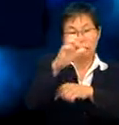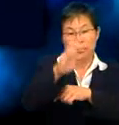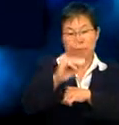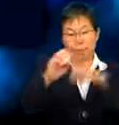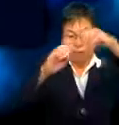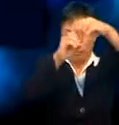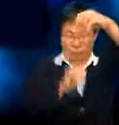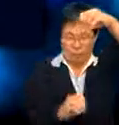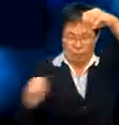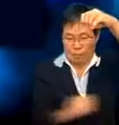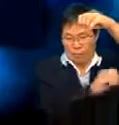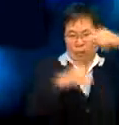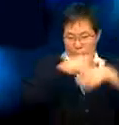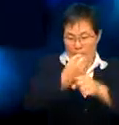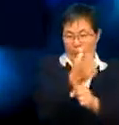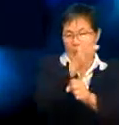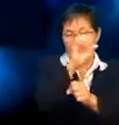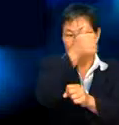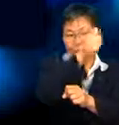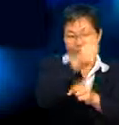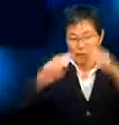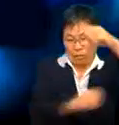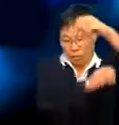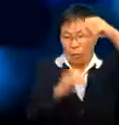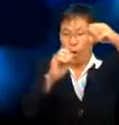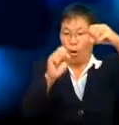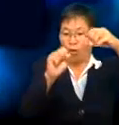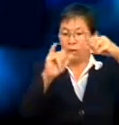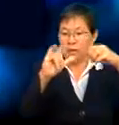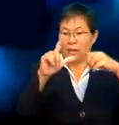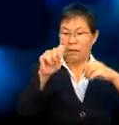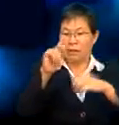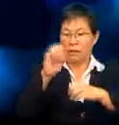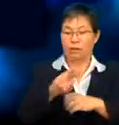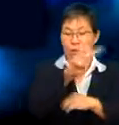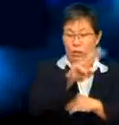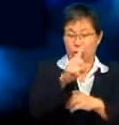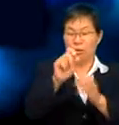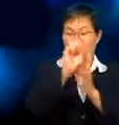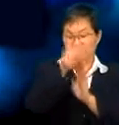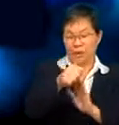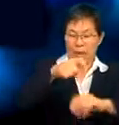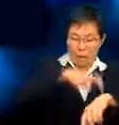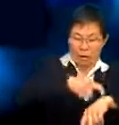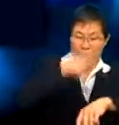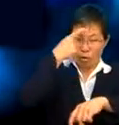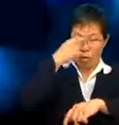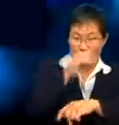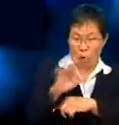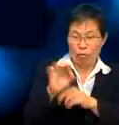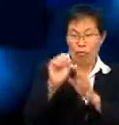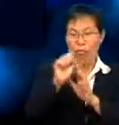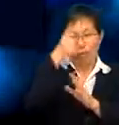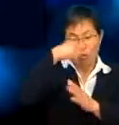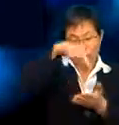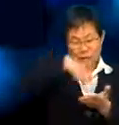to make 10 oscillations is 21 seconds. it means that the period of an oscillation for